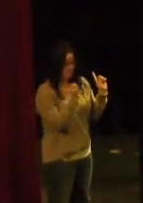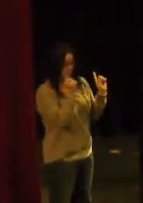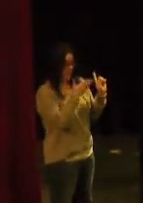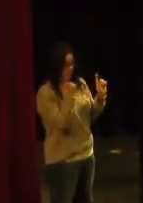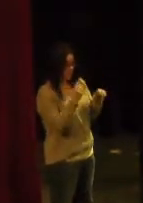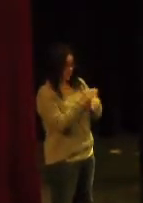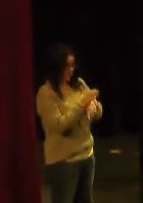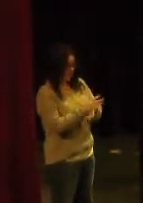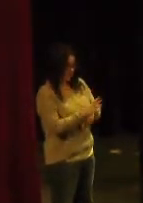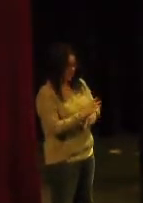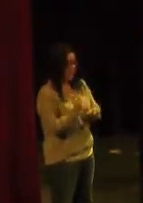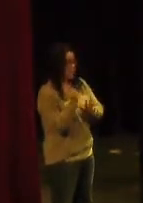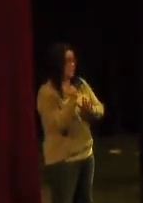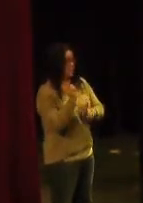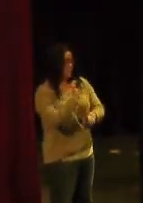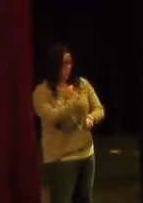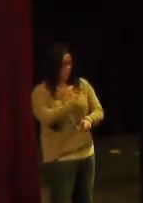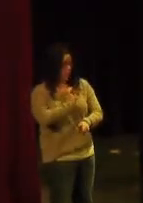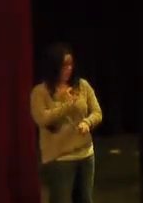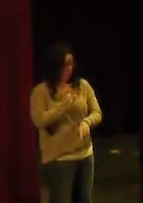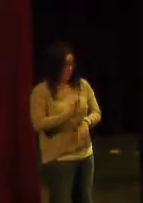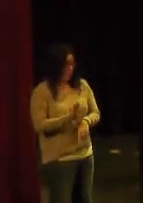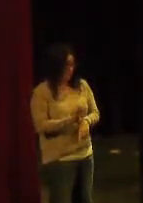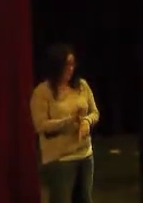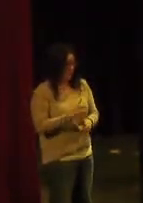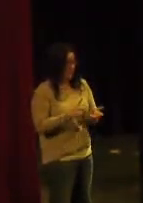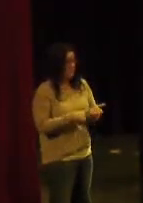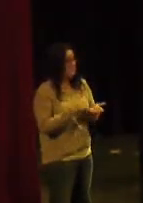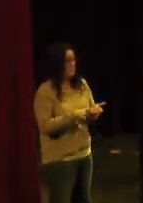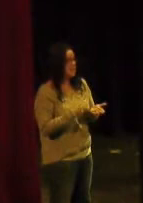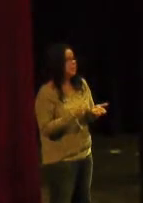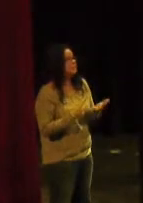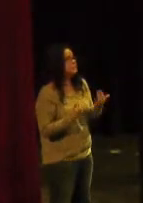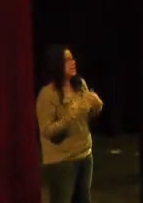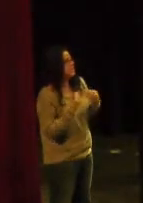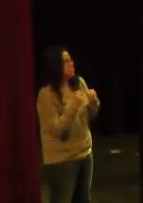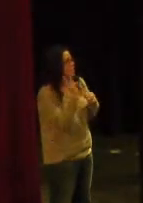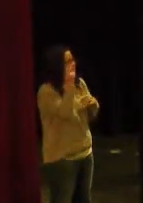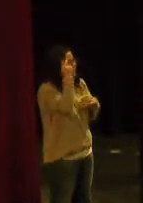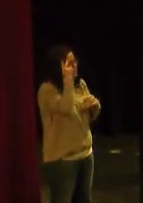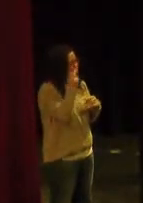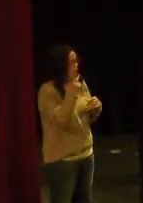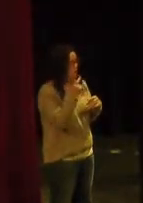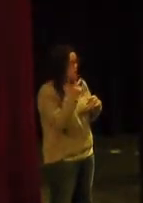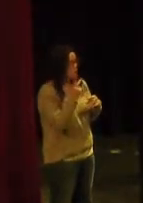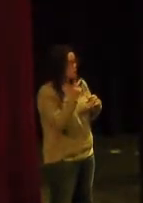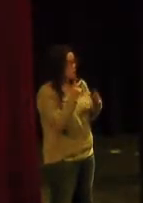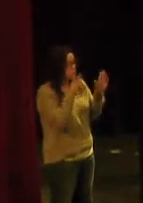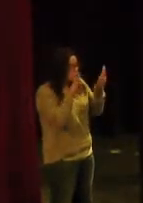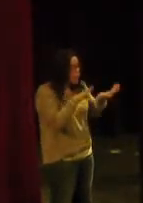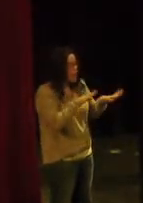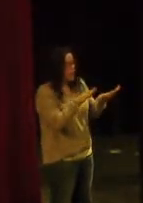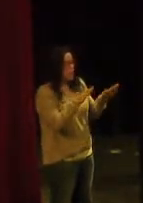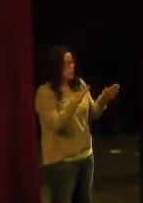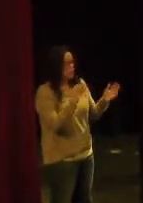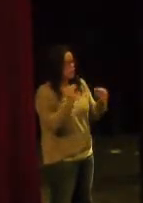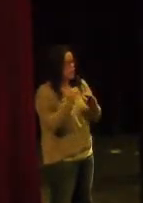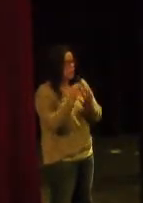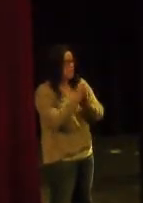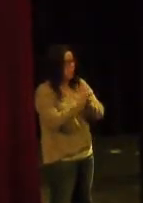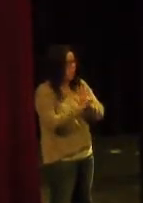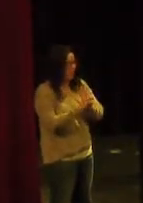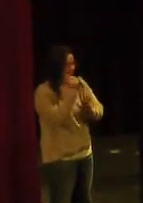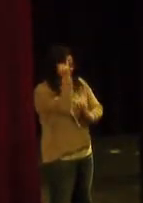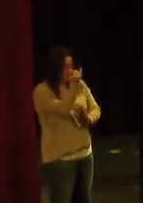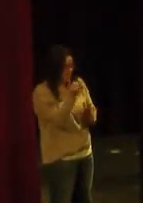advice. The law enforcement is sometimes subject to more political will than they are to moral ideals.